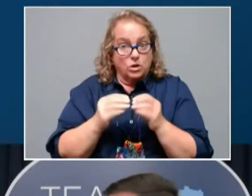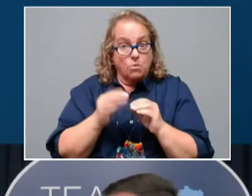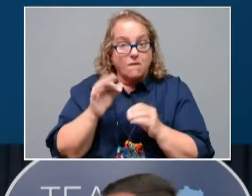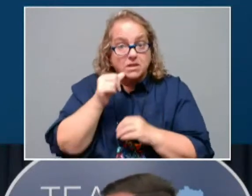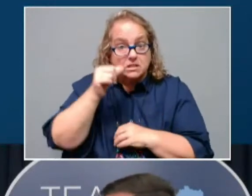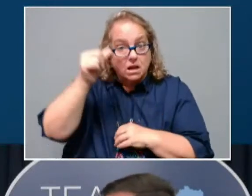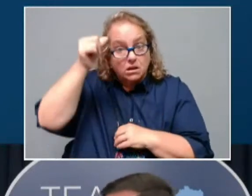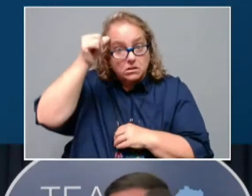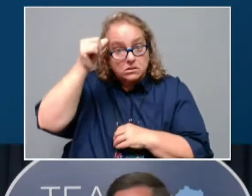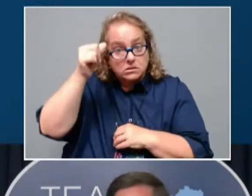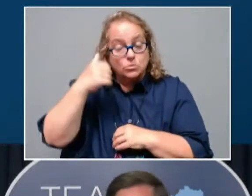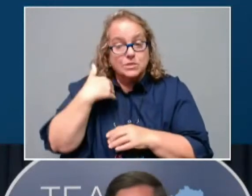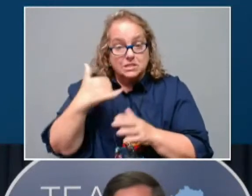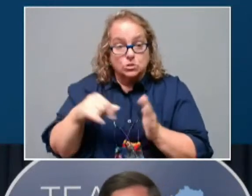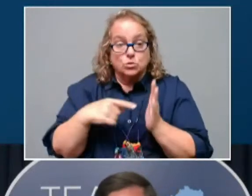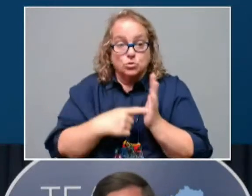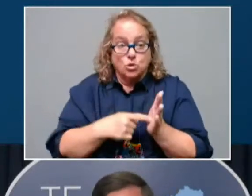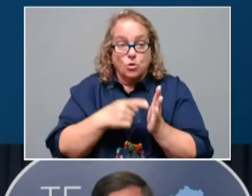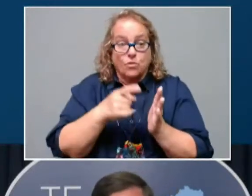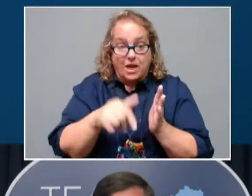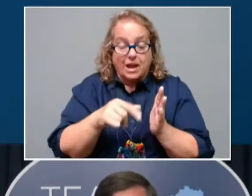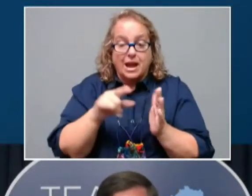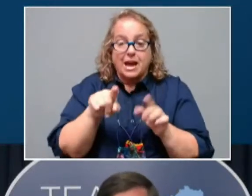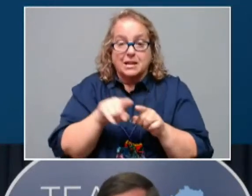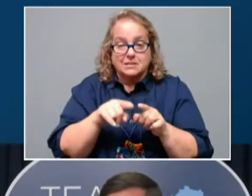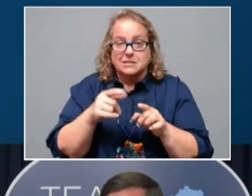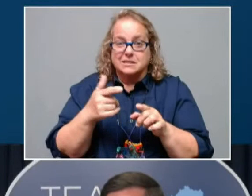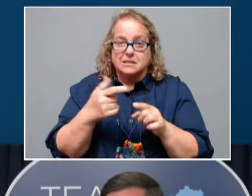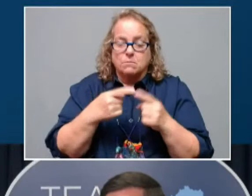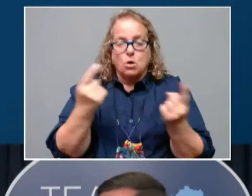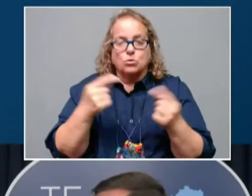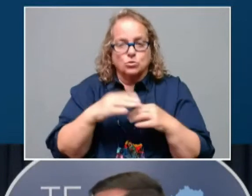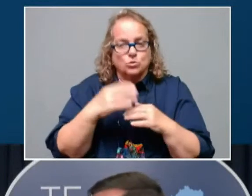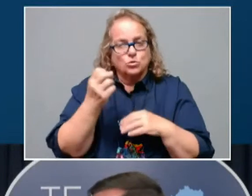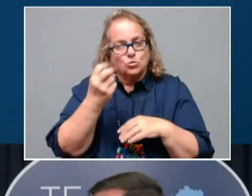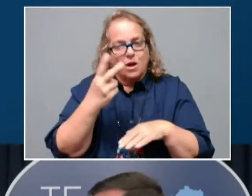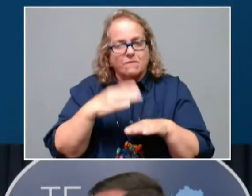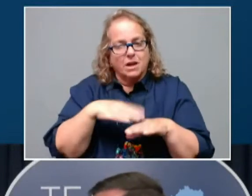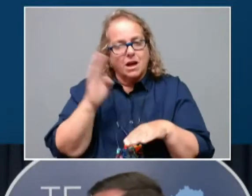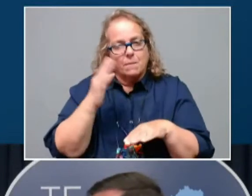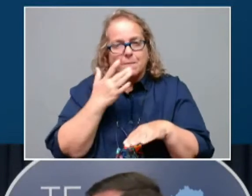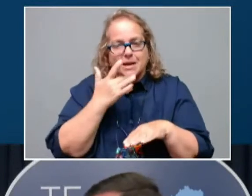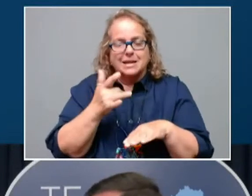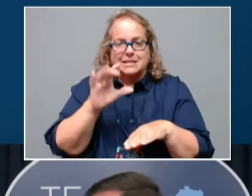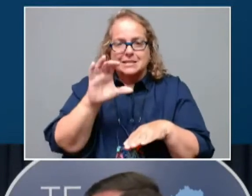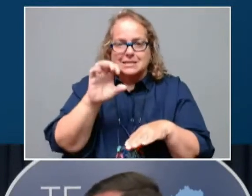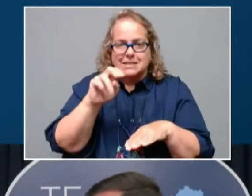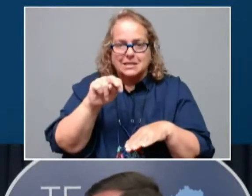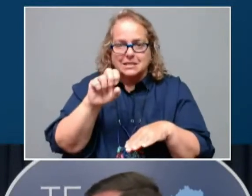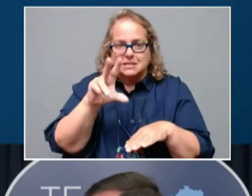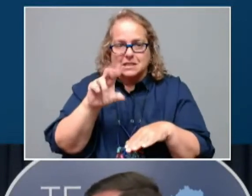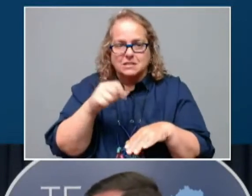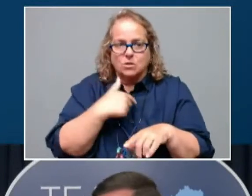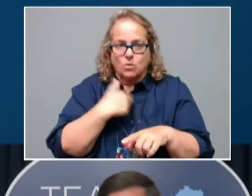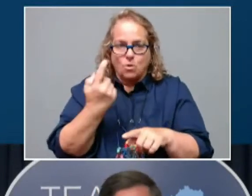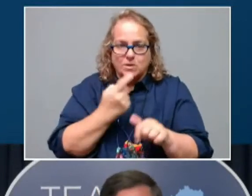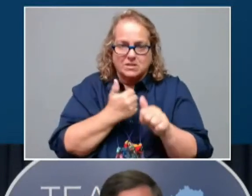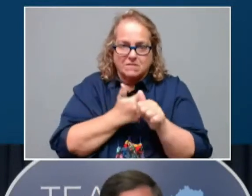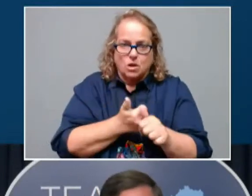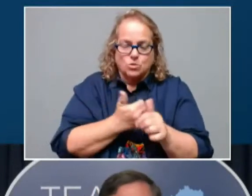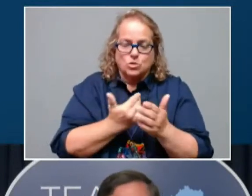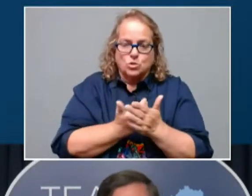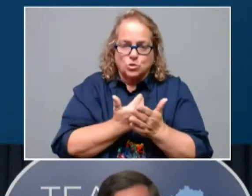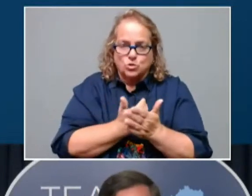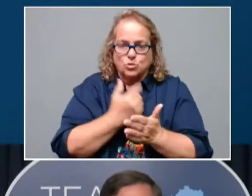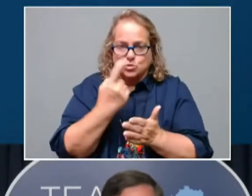showing this as opposed to 12 and up because the census that we have relied upon, as opposed to this newest one, which we can